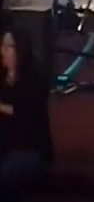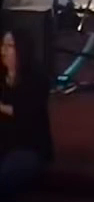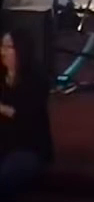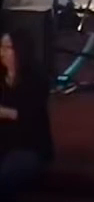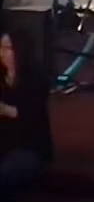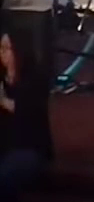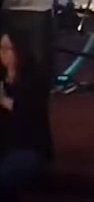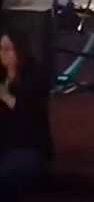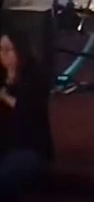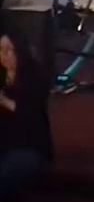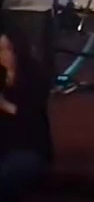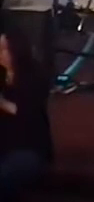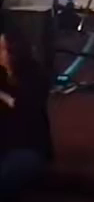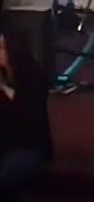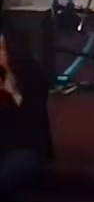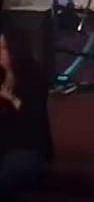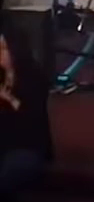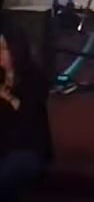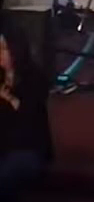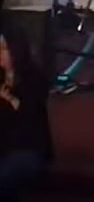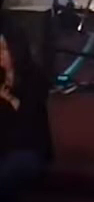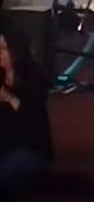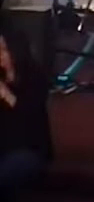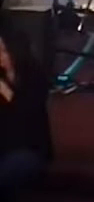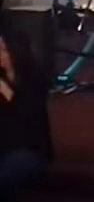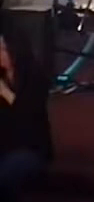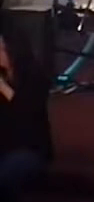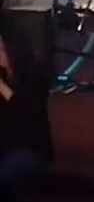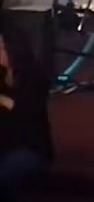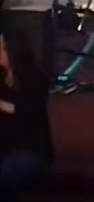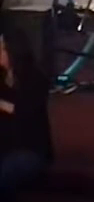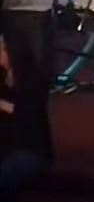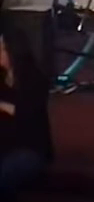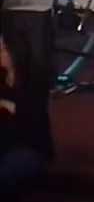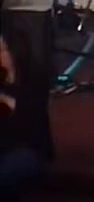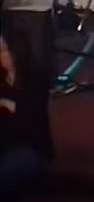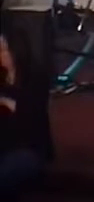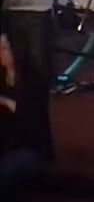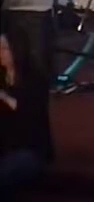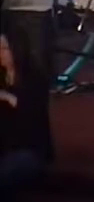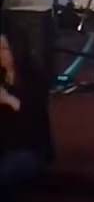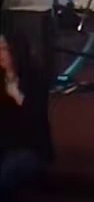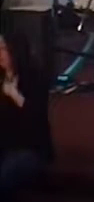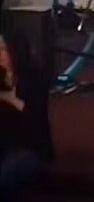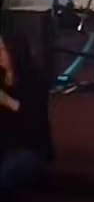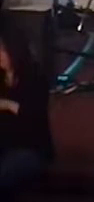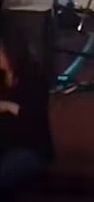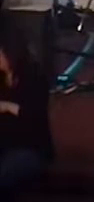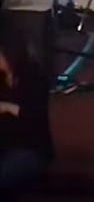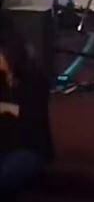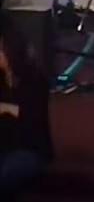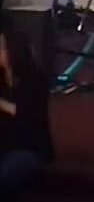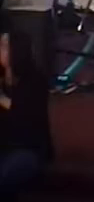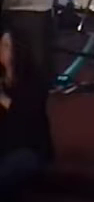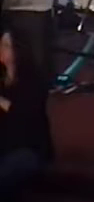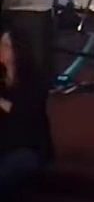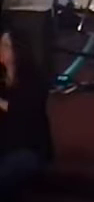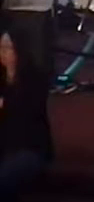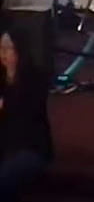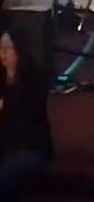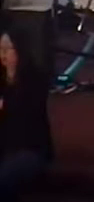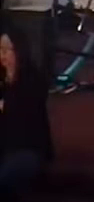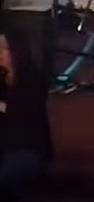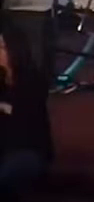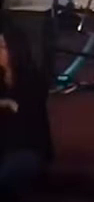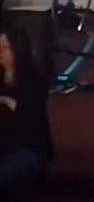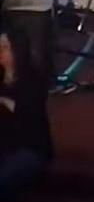The responsibility of the leadership is to equip the people to do the work of Jesus, not do the work for them.